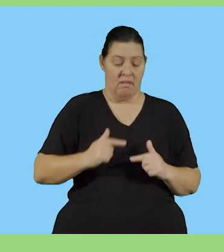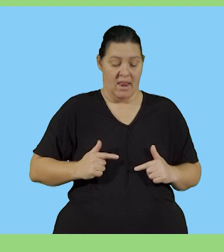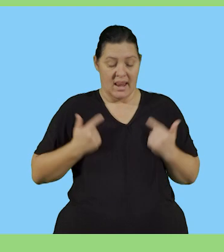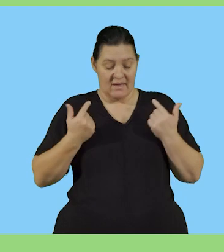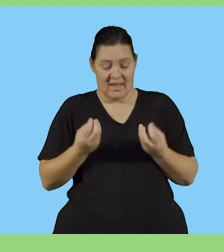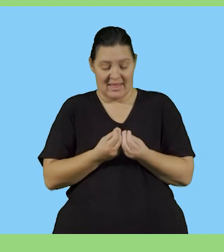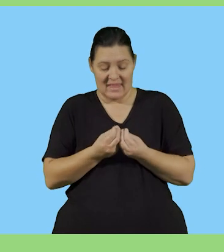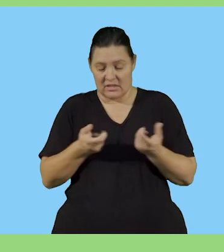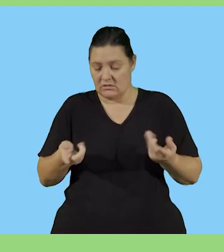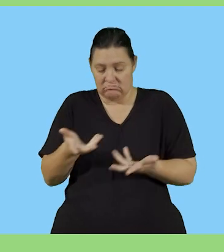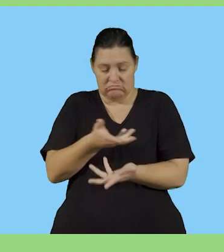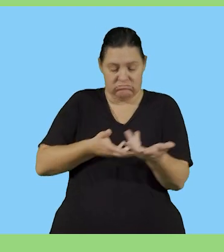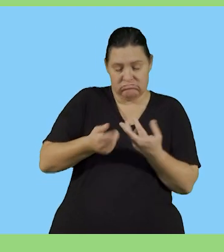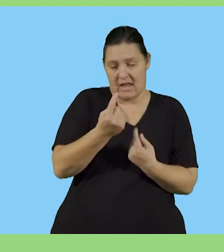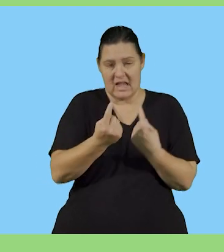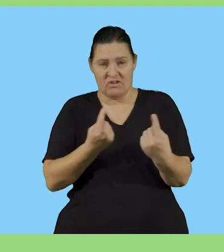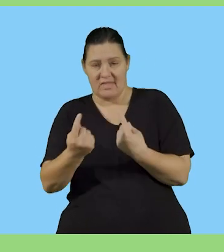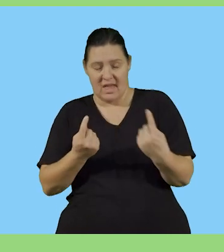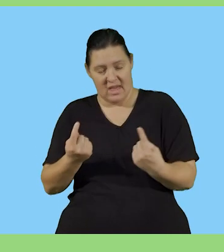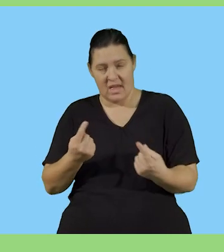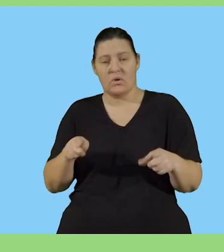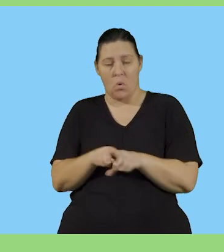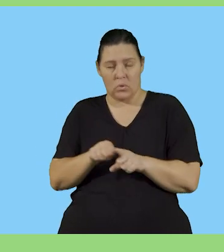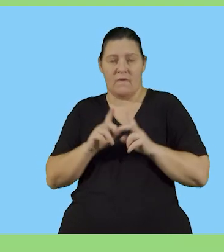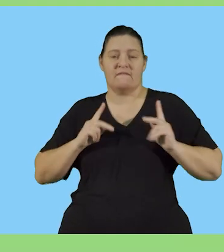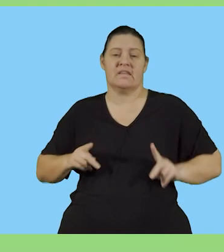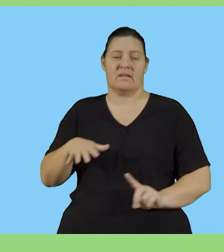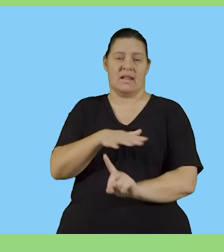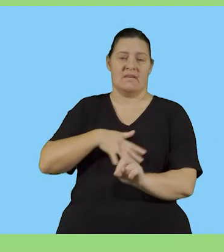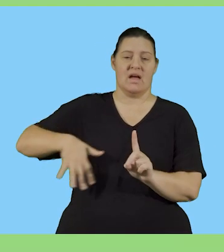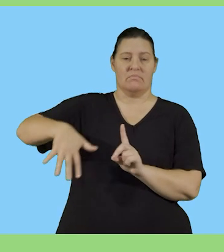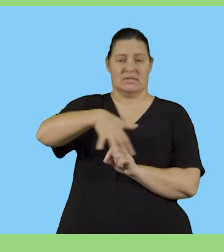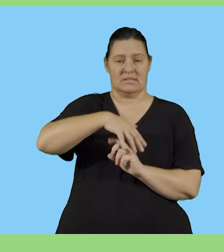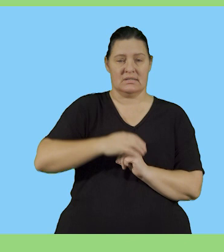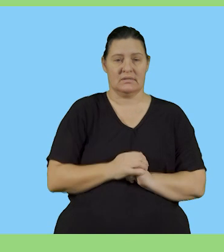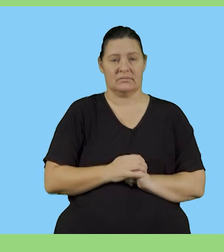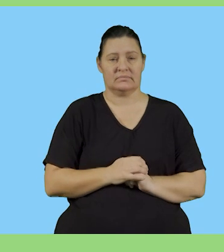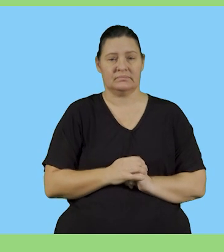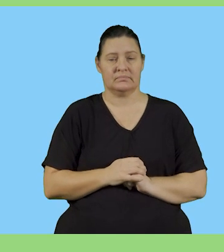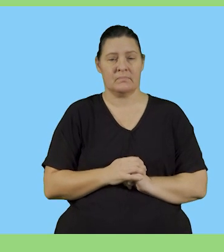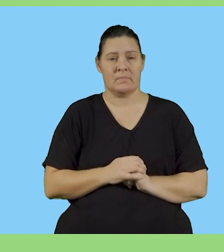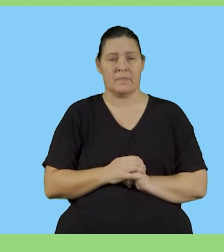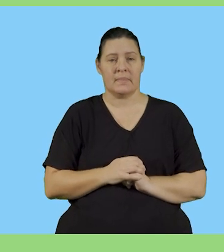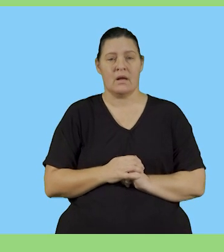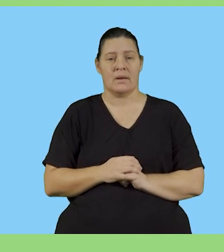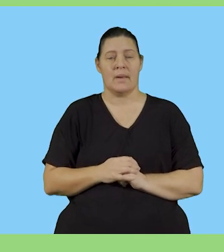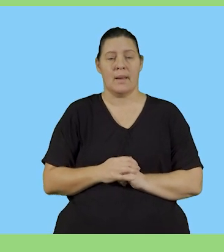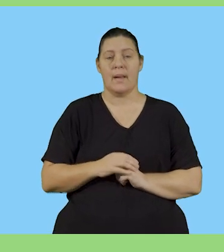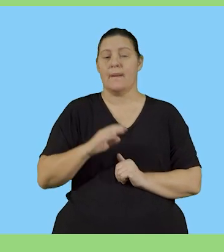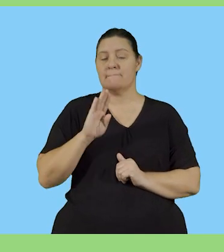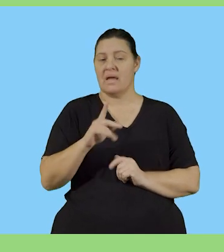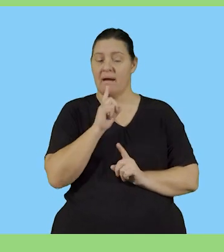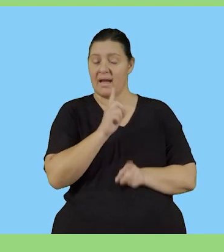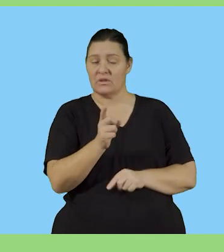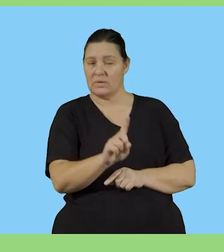living organisms interact with one another and with their physical environment. So if you go to B, you would